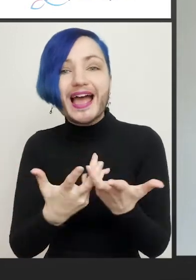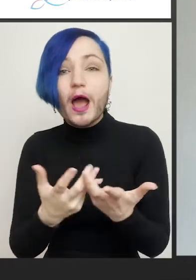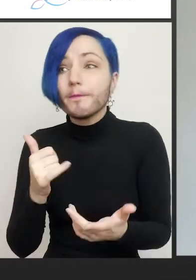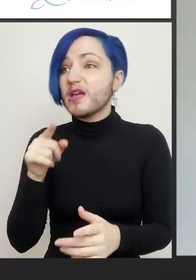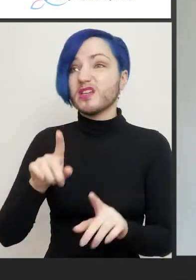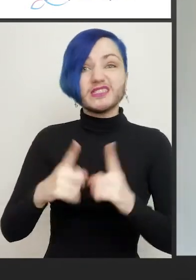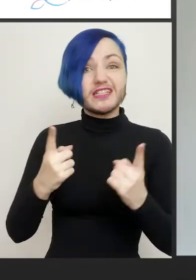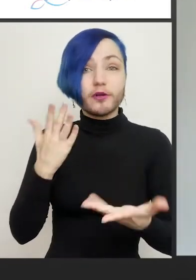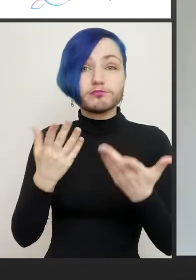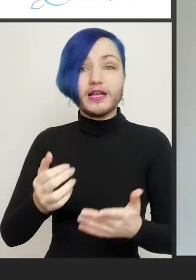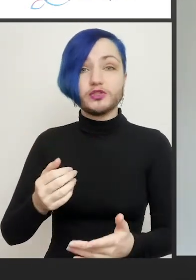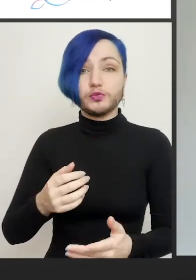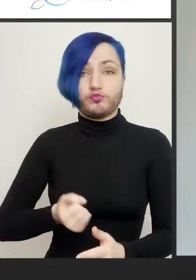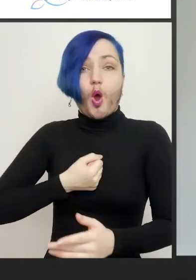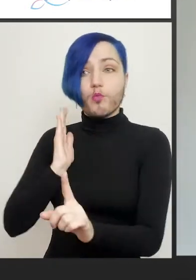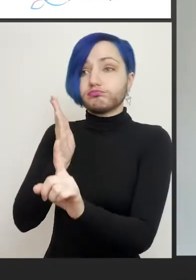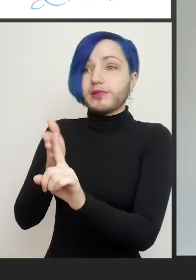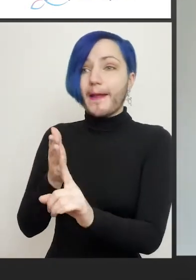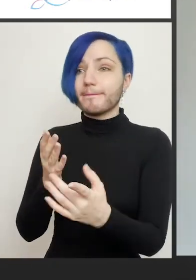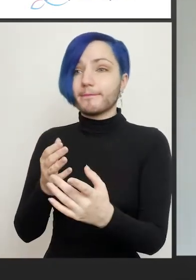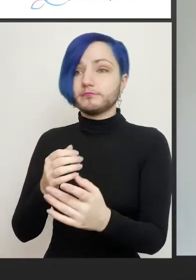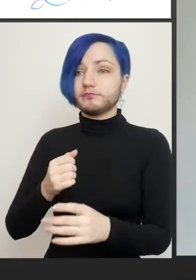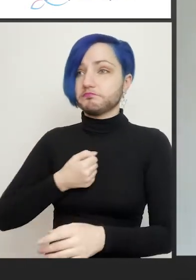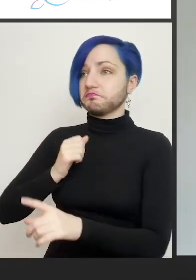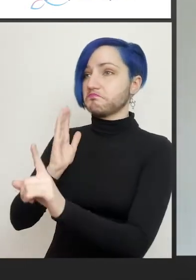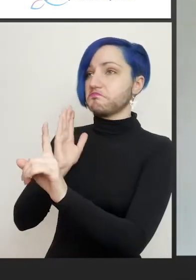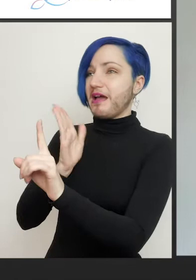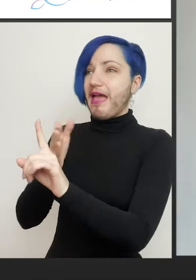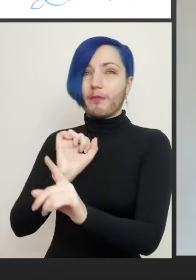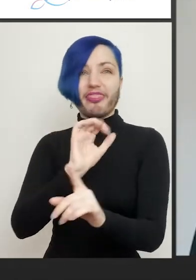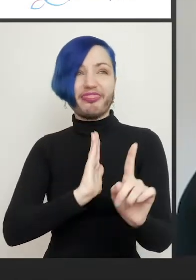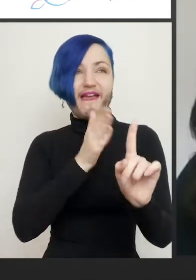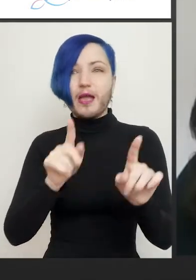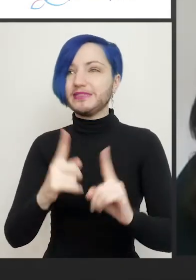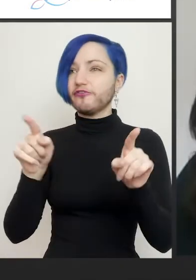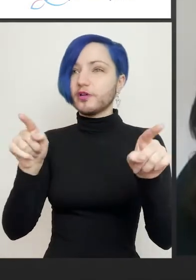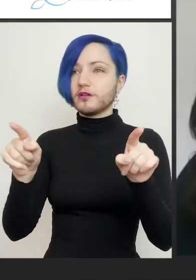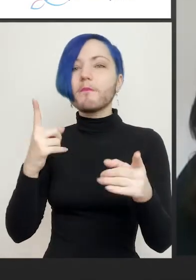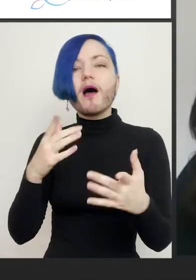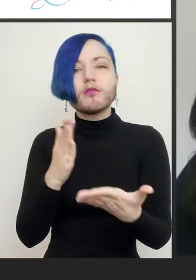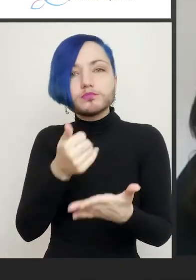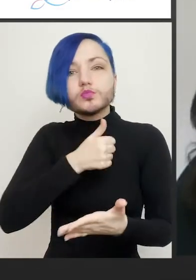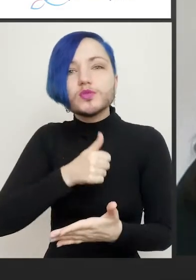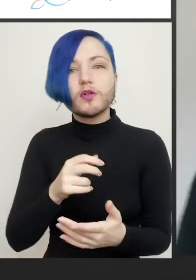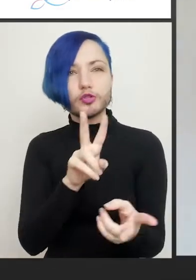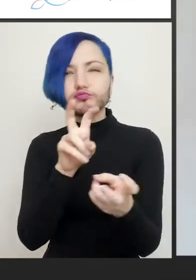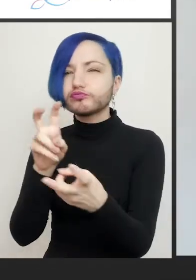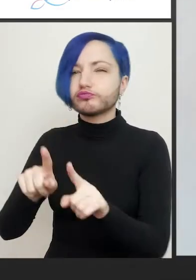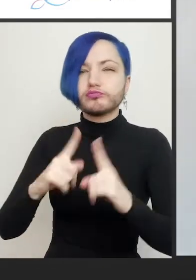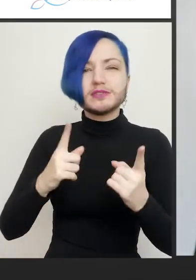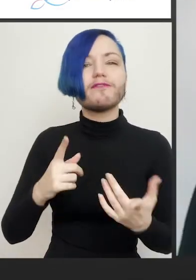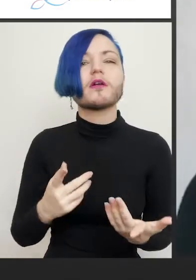but it's helpful to see other people that look like you at any stage, I think. Yeah, definitely. And I think the other thing